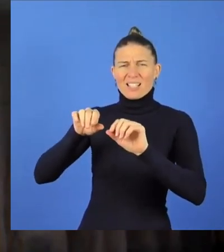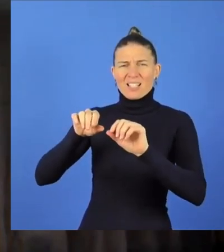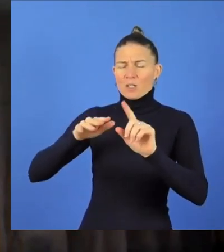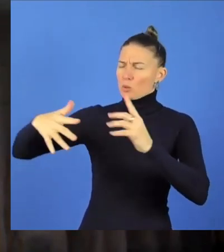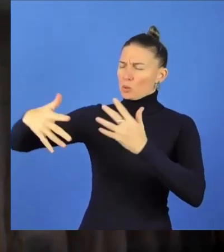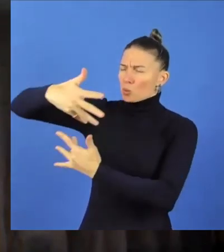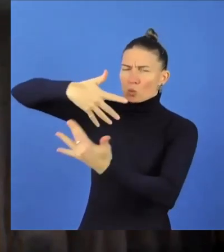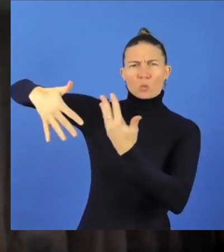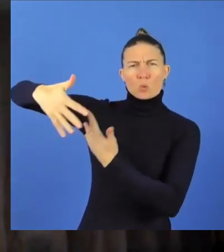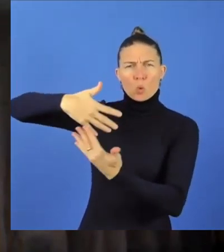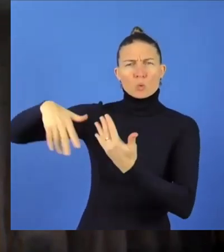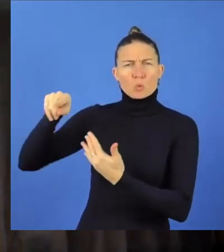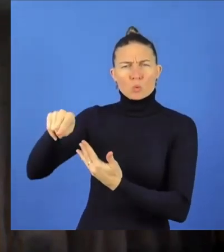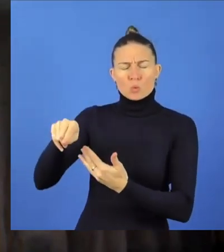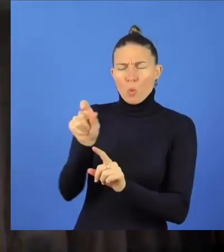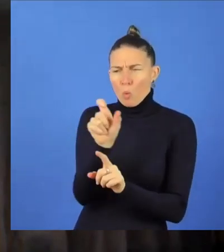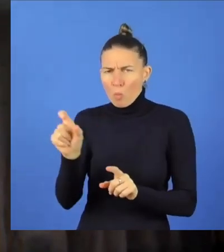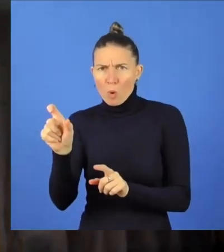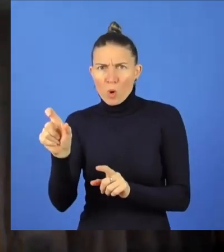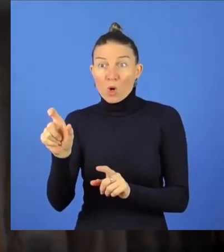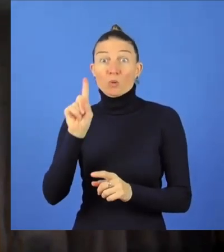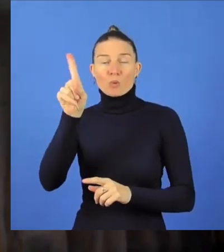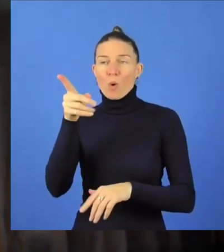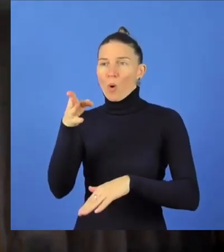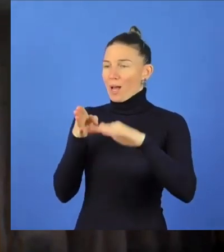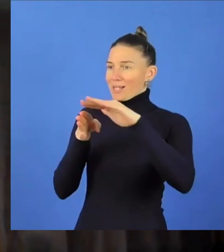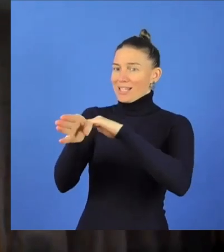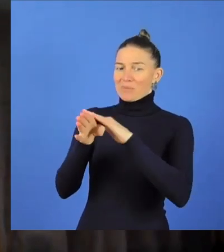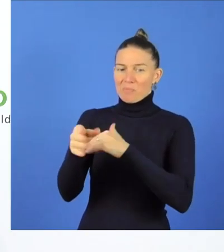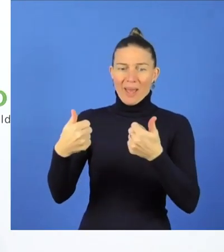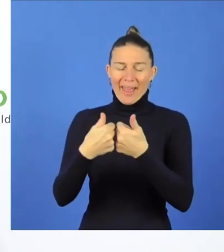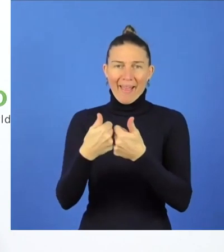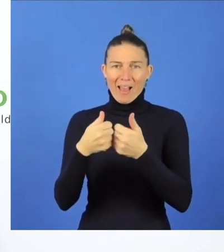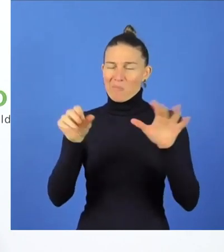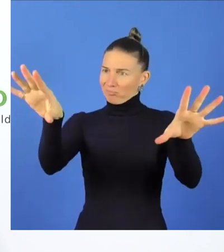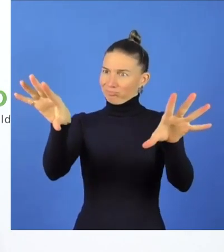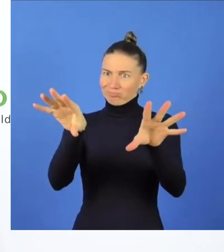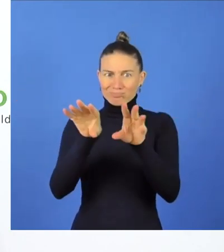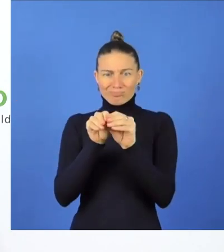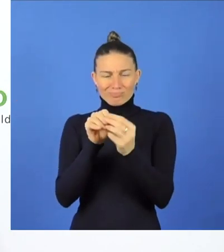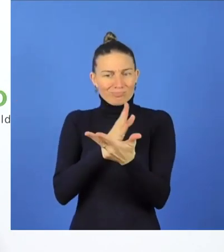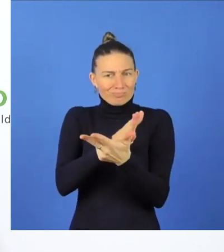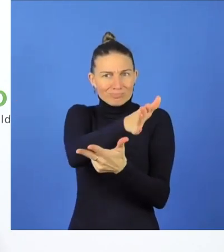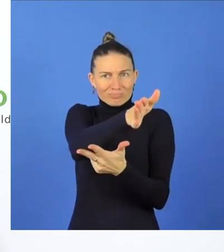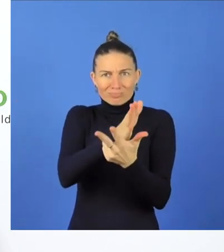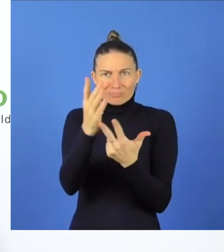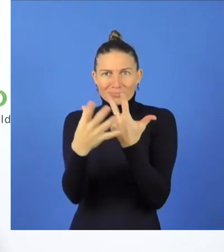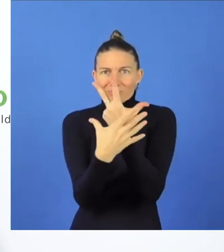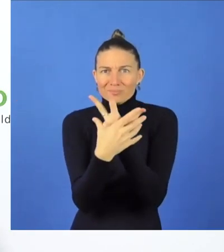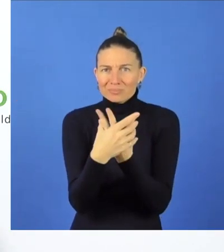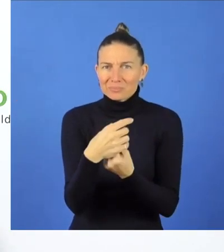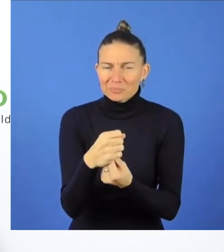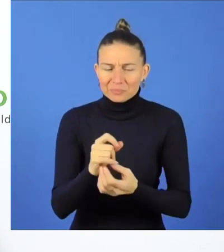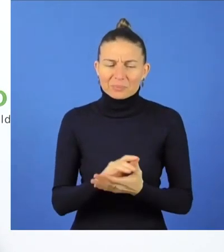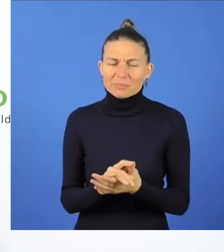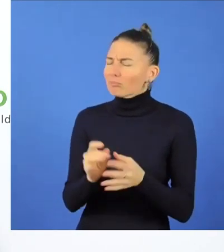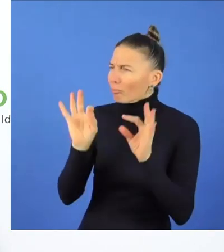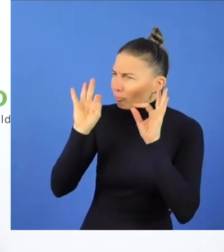is perfect for that. Wonderful. Can you tell us a little bit about the gaming community itself?